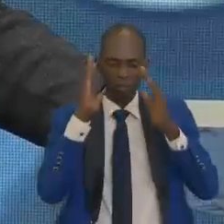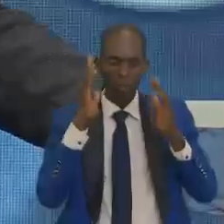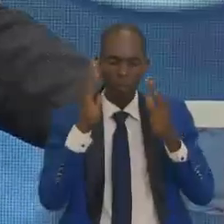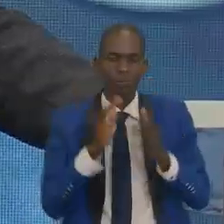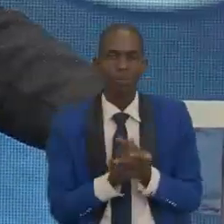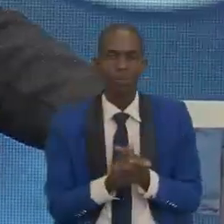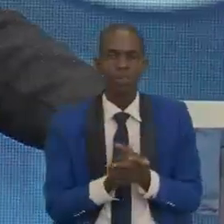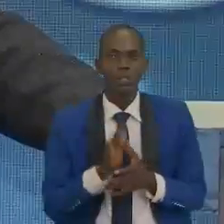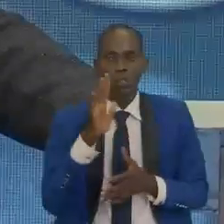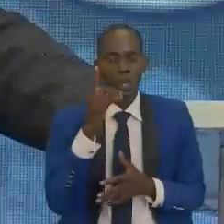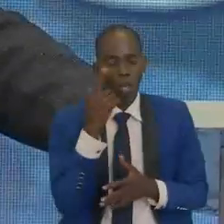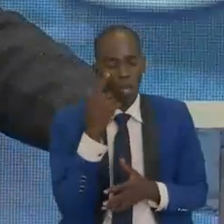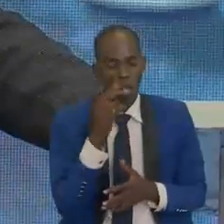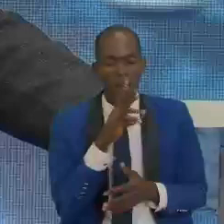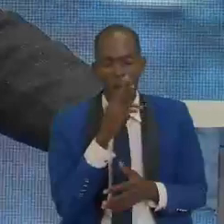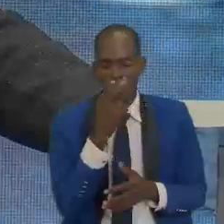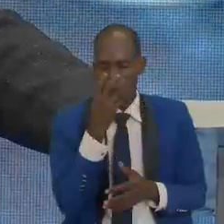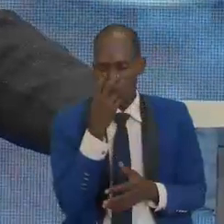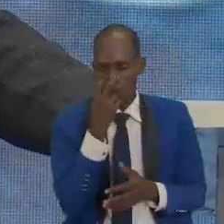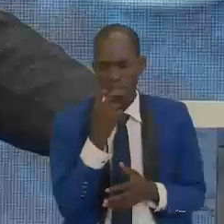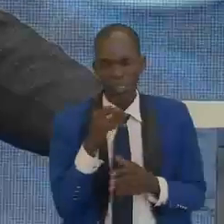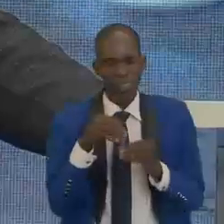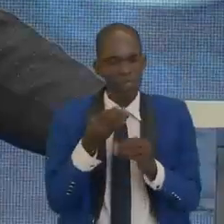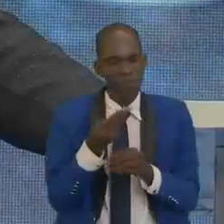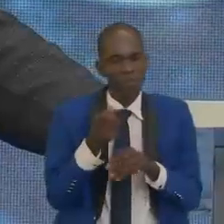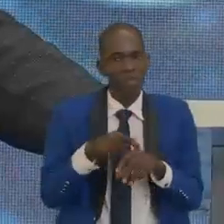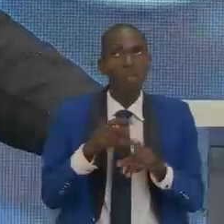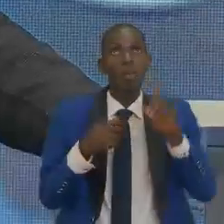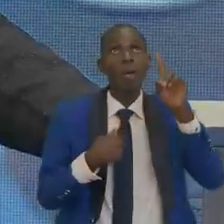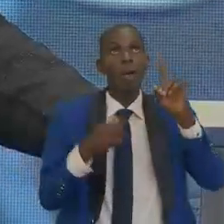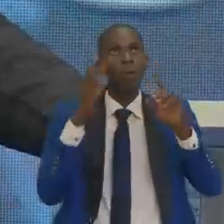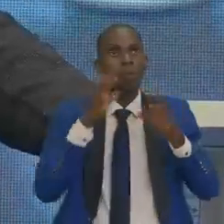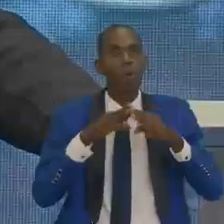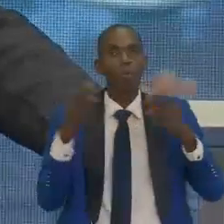are blind. In a few minutes, I'm going to open your eyes.